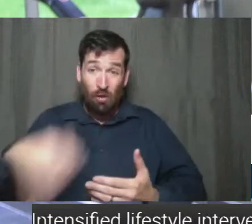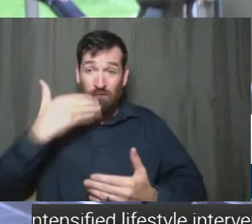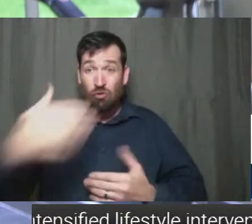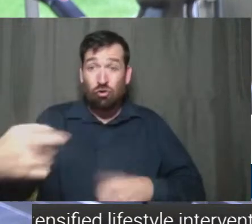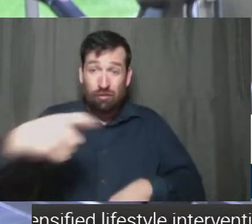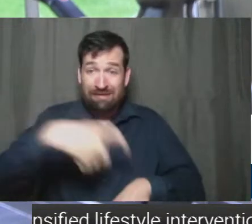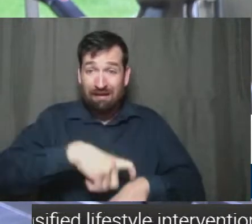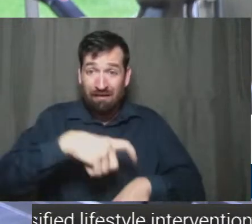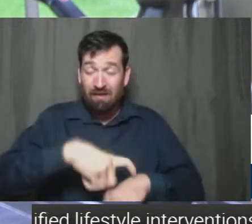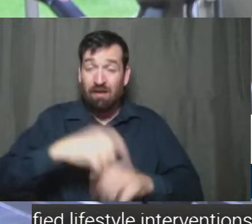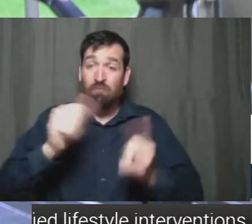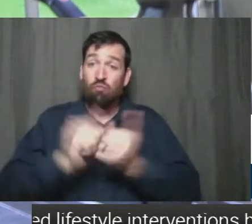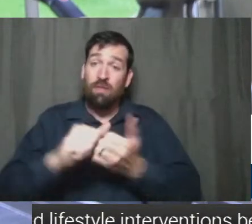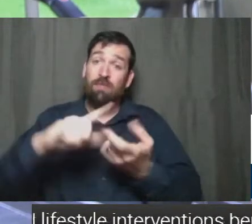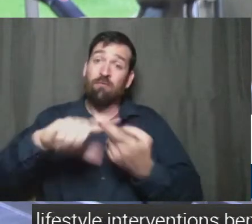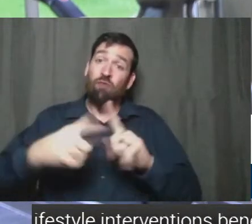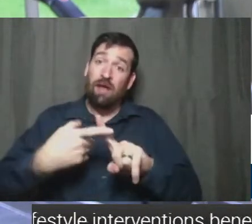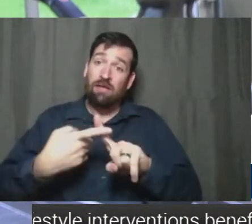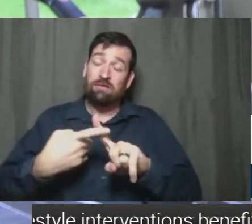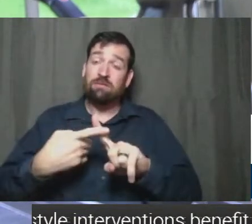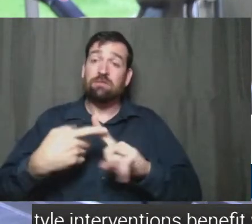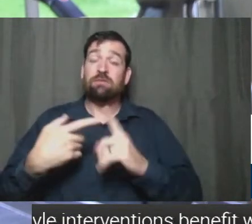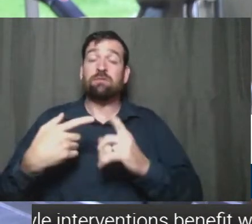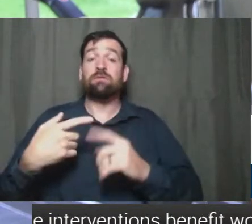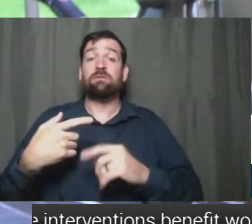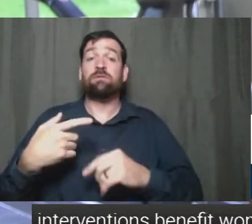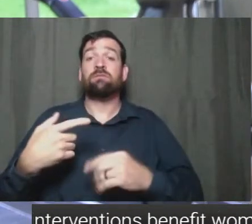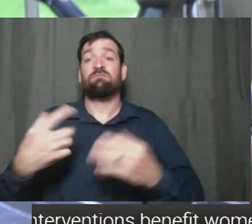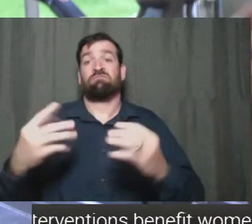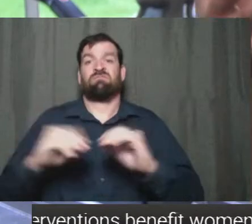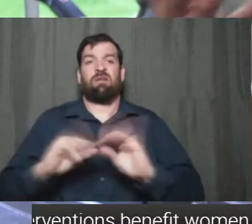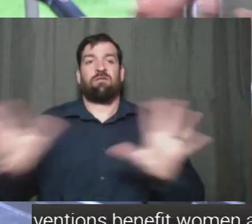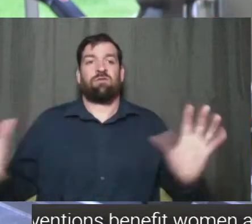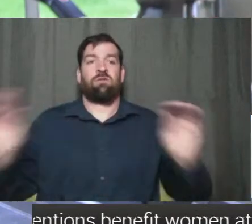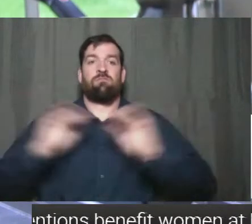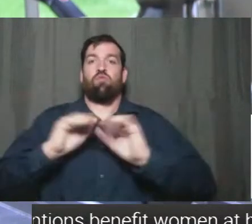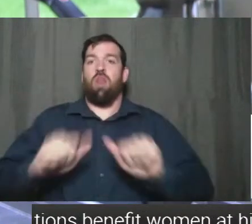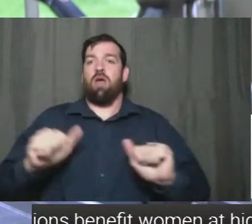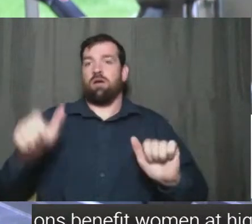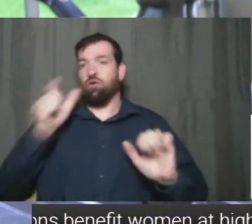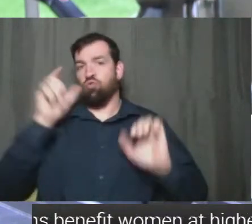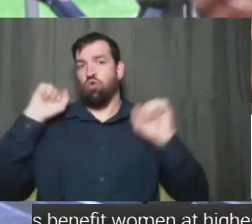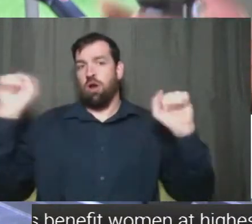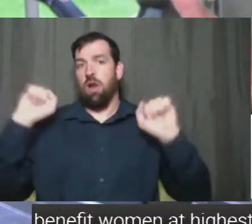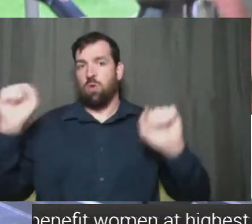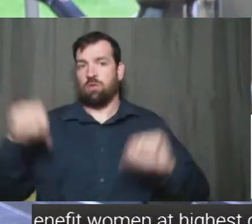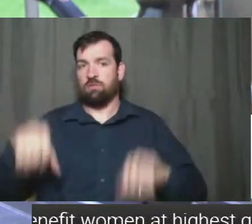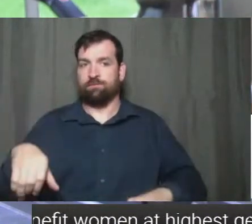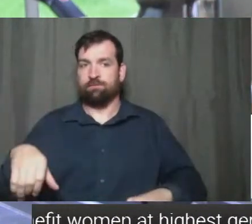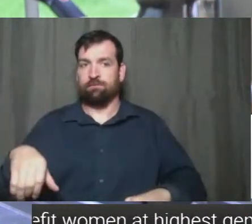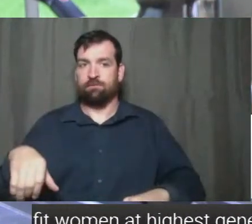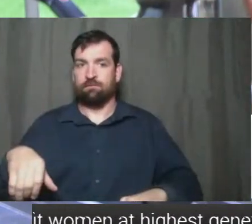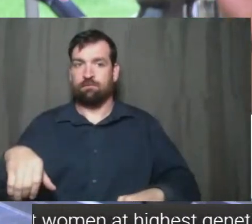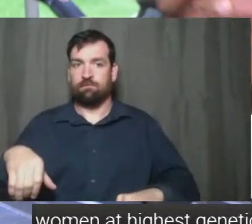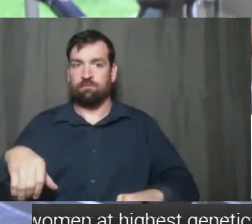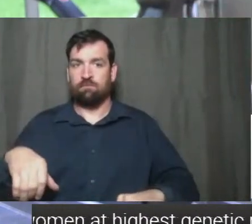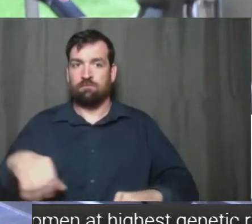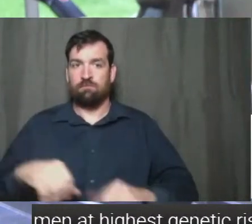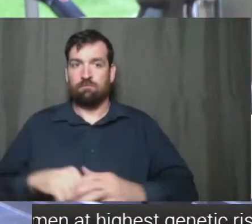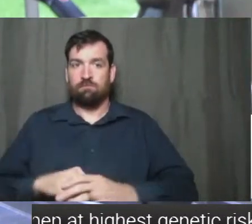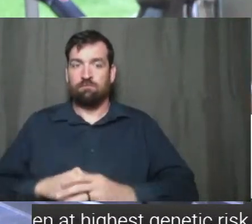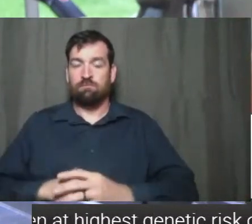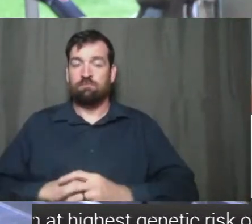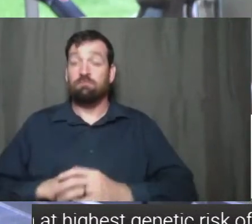workout, then obviously you're going to be more likely to work out. So in that bonding situation, I'll